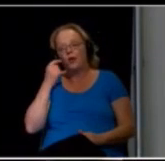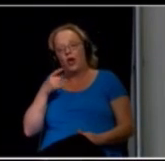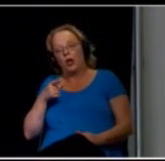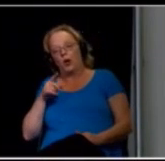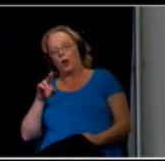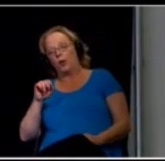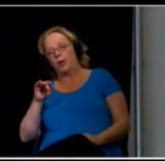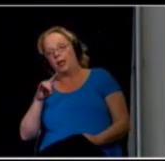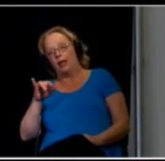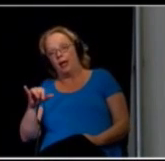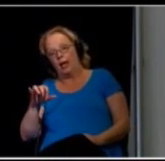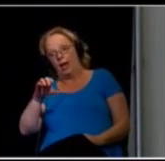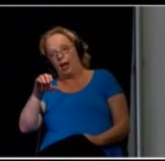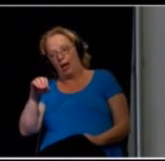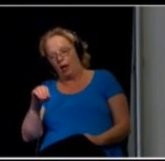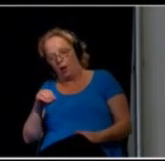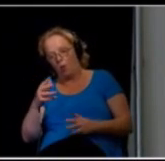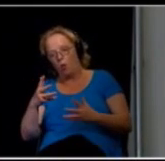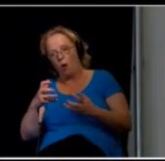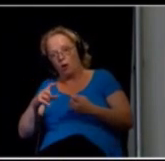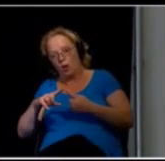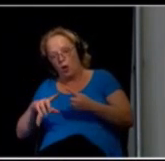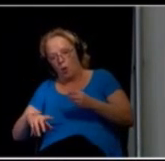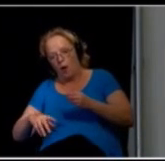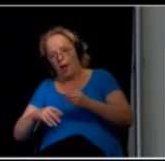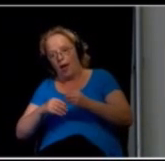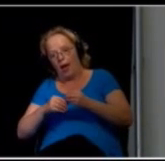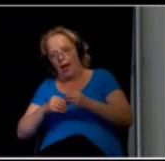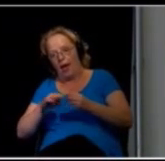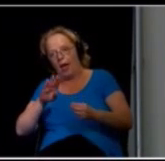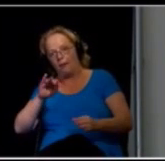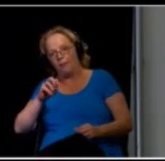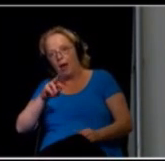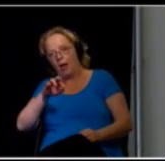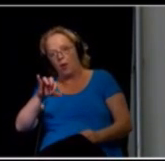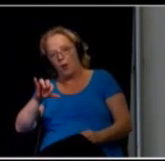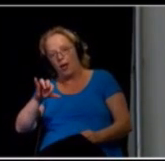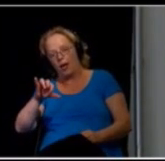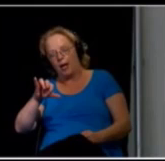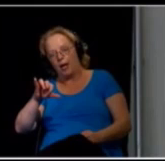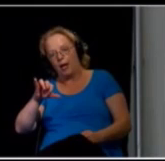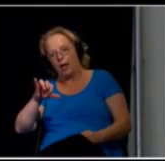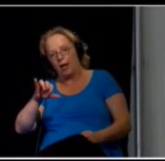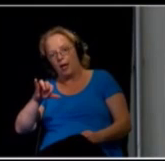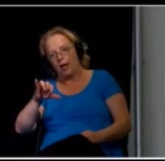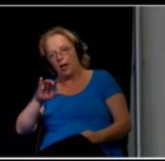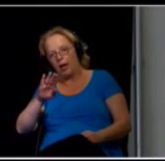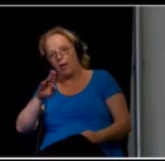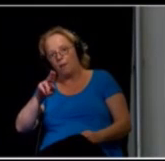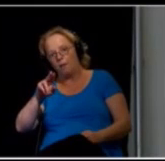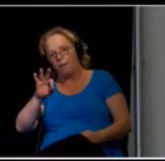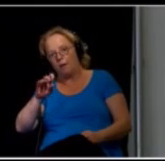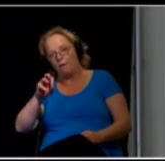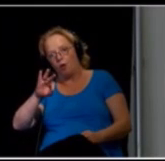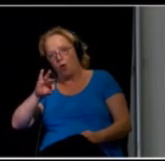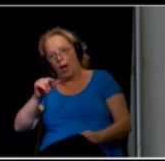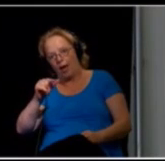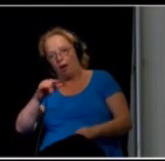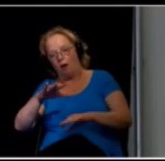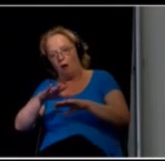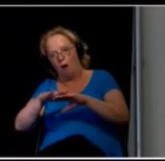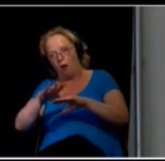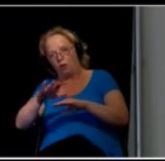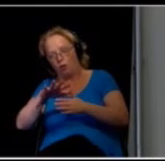and you want to add battery buffering to the grid, and you can with the Tesla solution, you can put